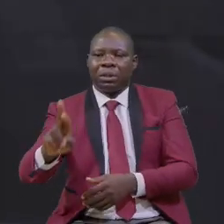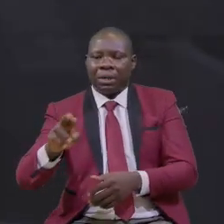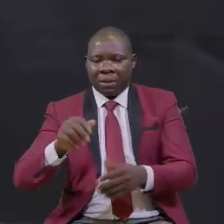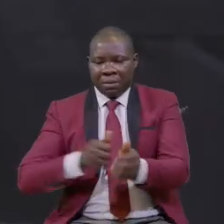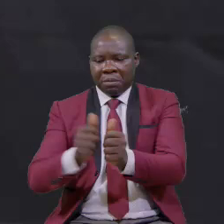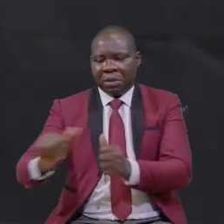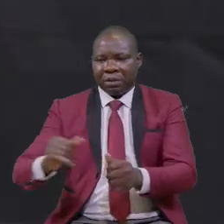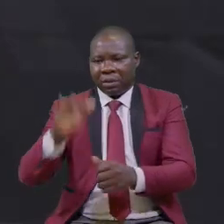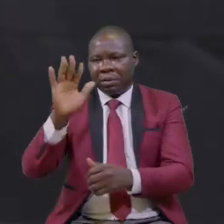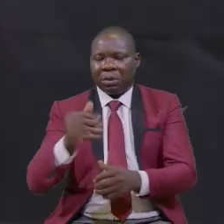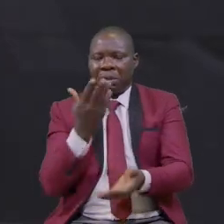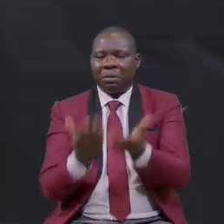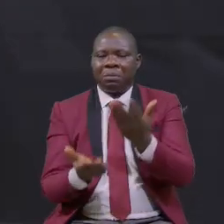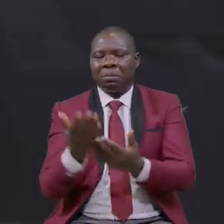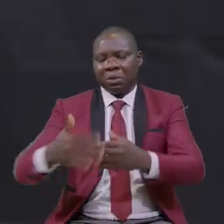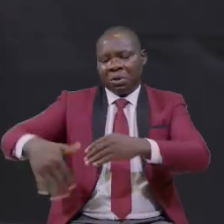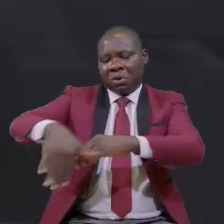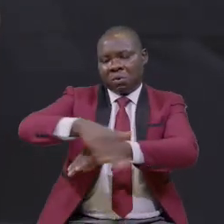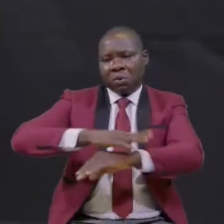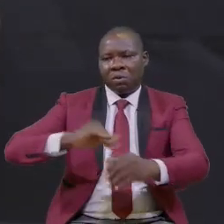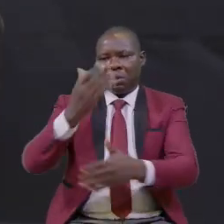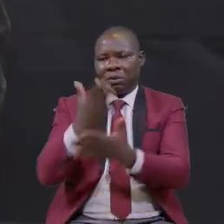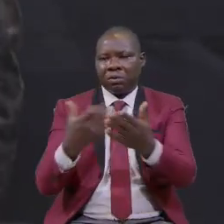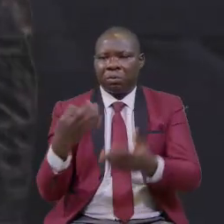might overshadow some of them.